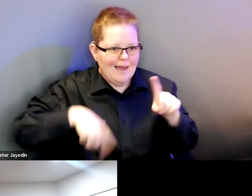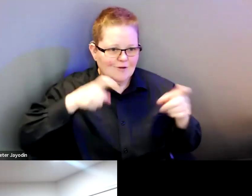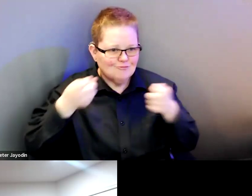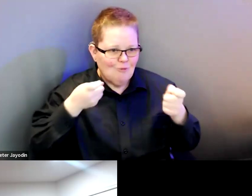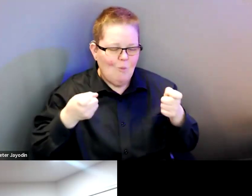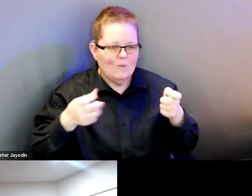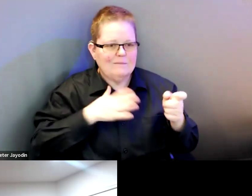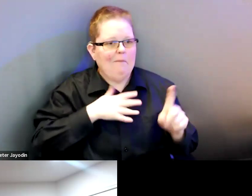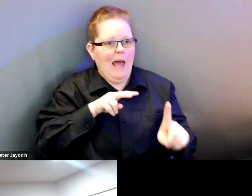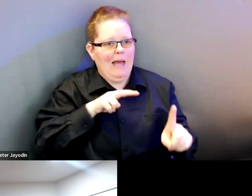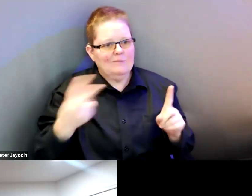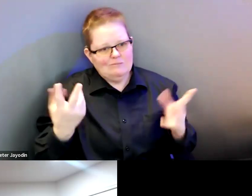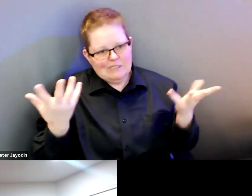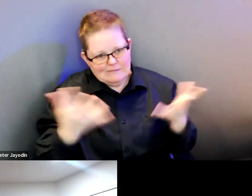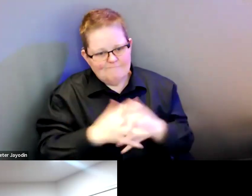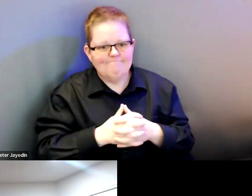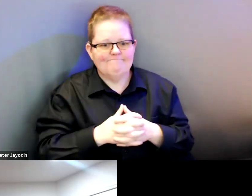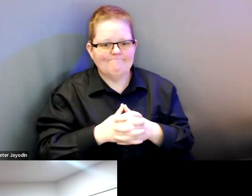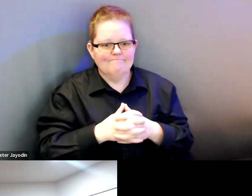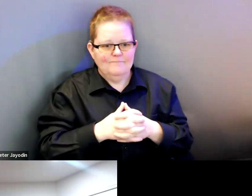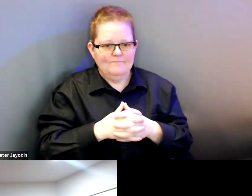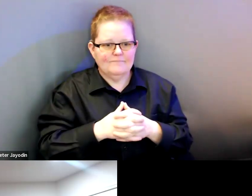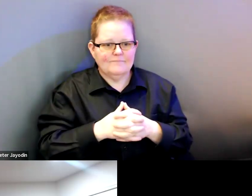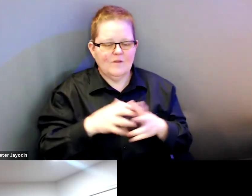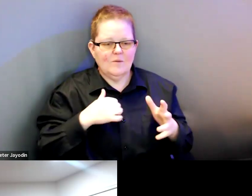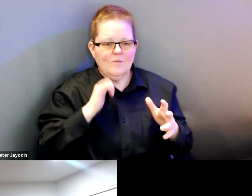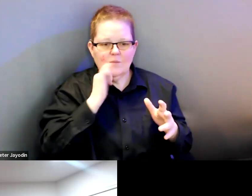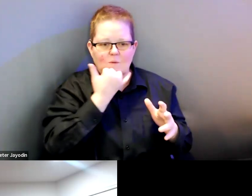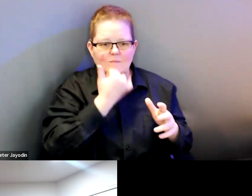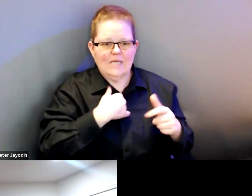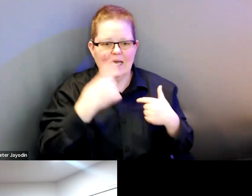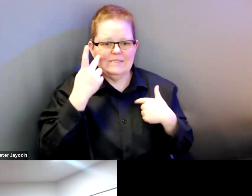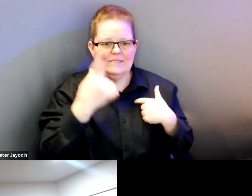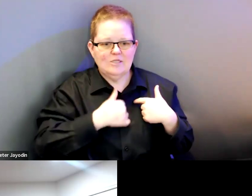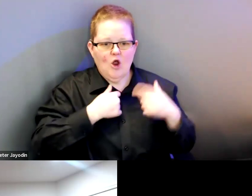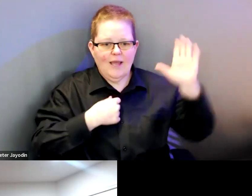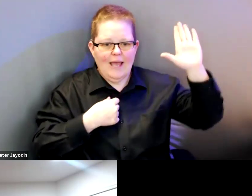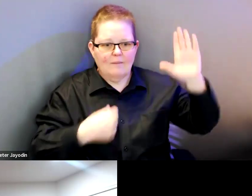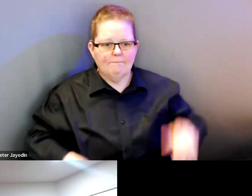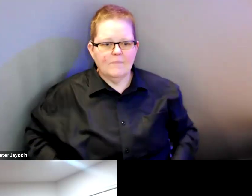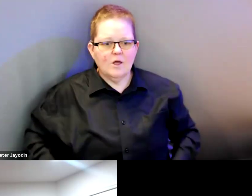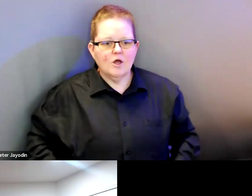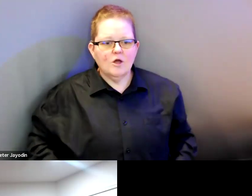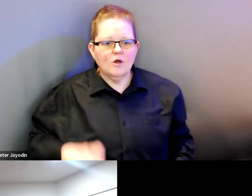coming from on this. Oh, sorry, I apologize. There is a hand up. Kristen, please.